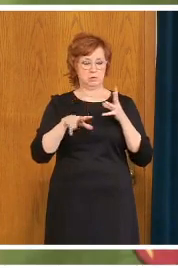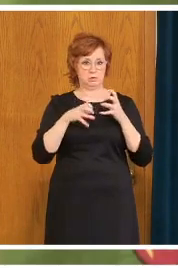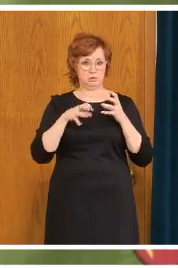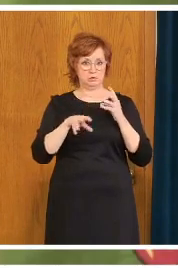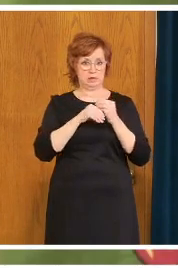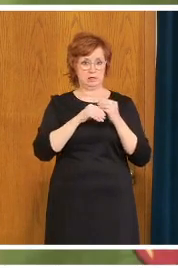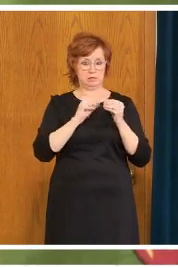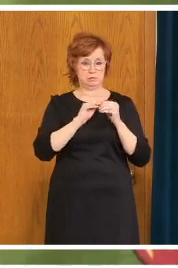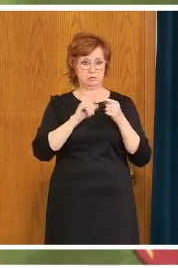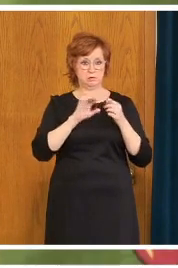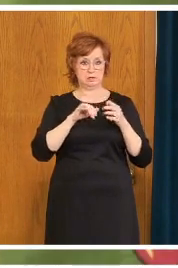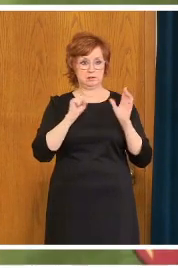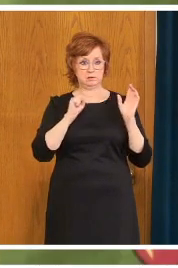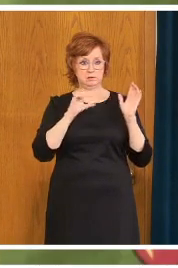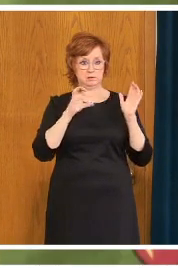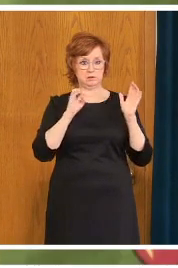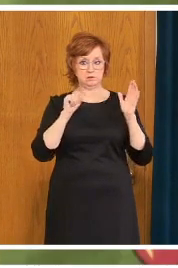add?